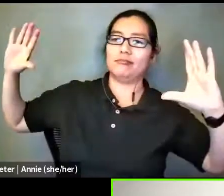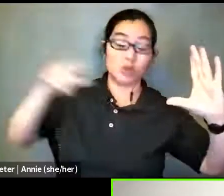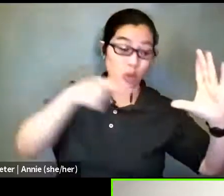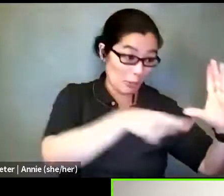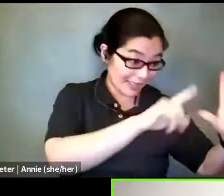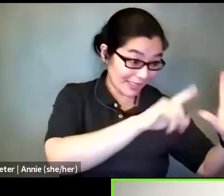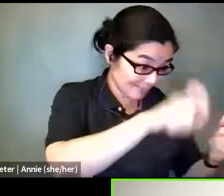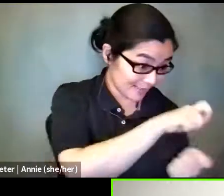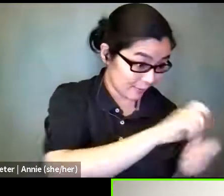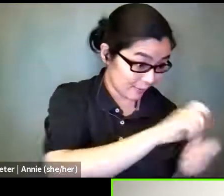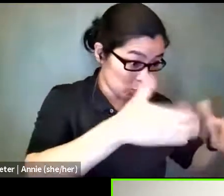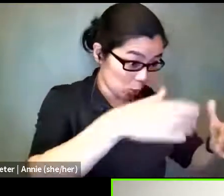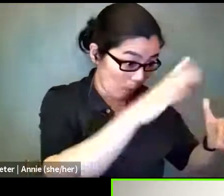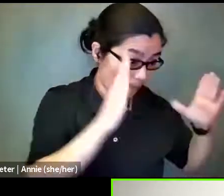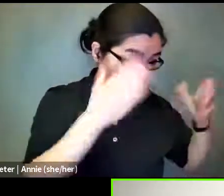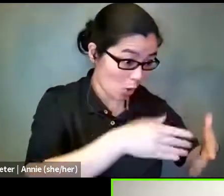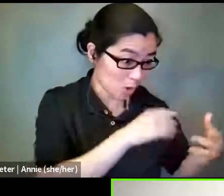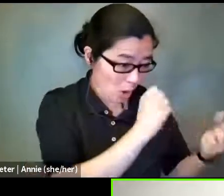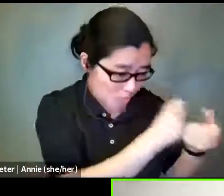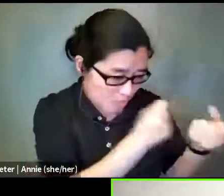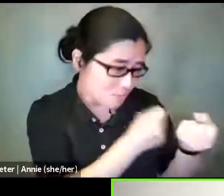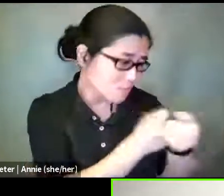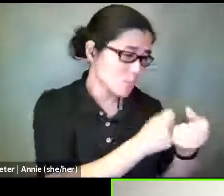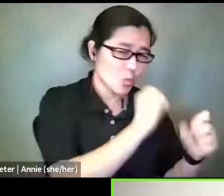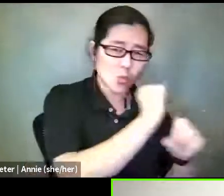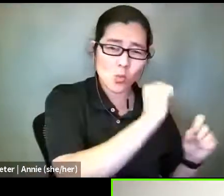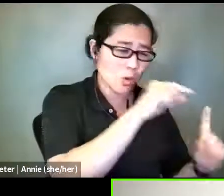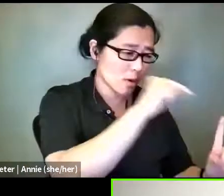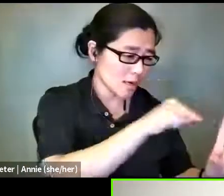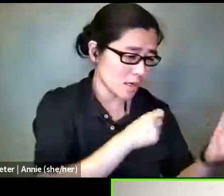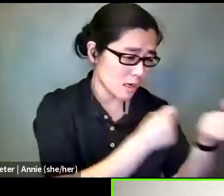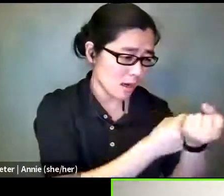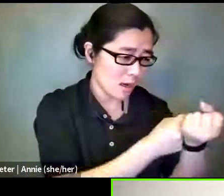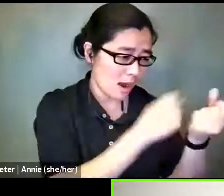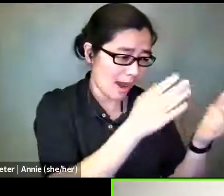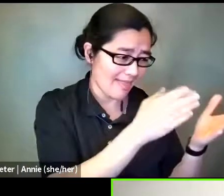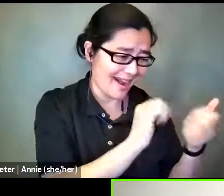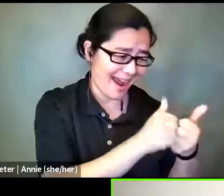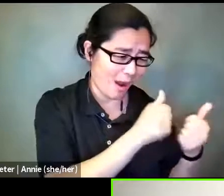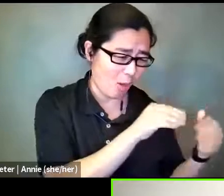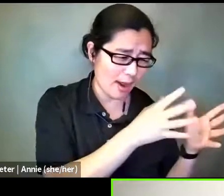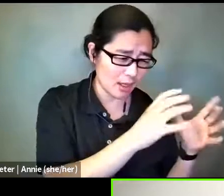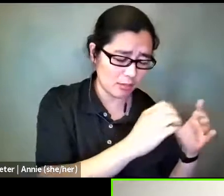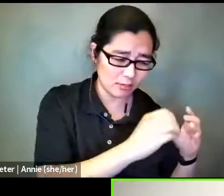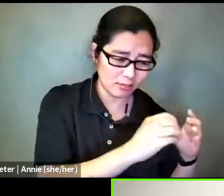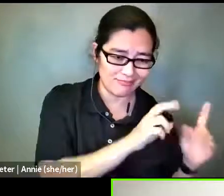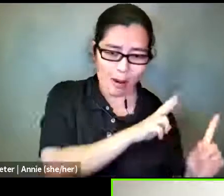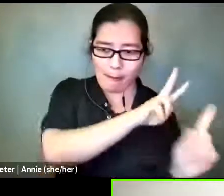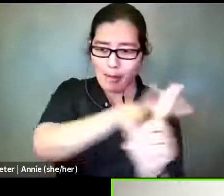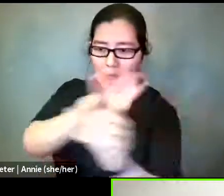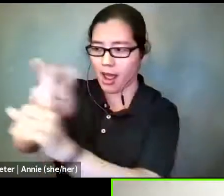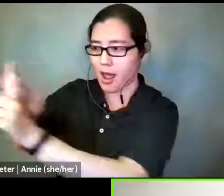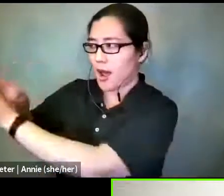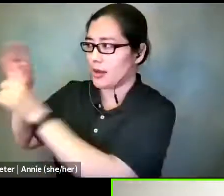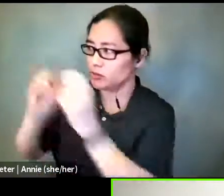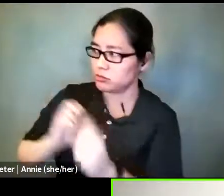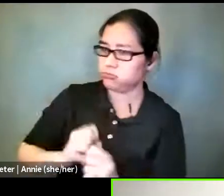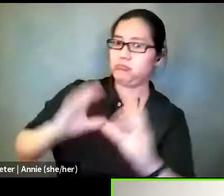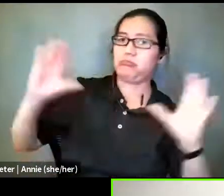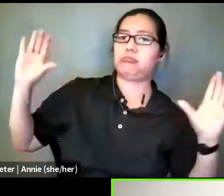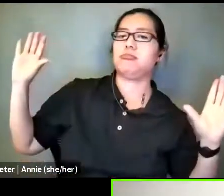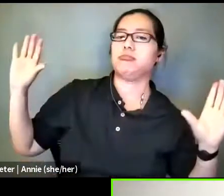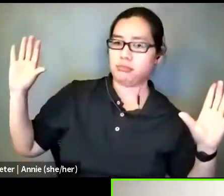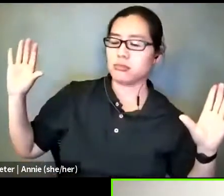action in support of a particular group to allow you to impact other groups? So for me, it's as